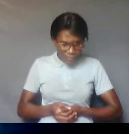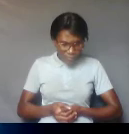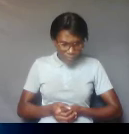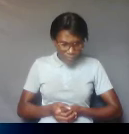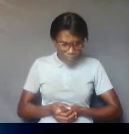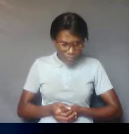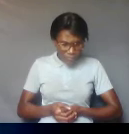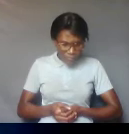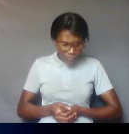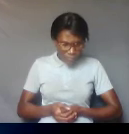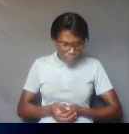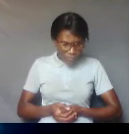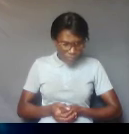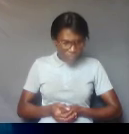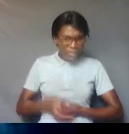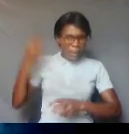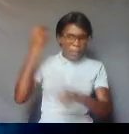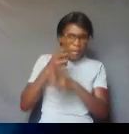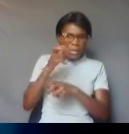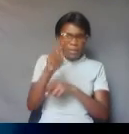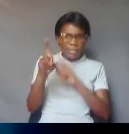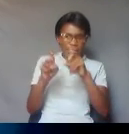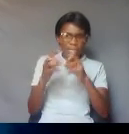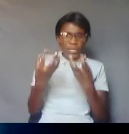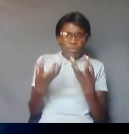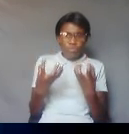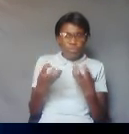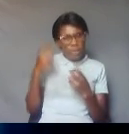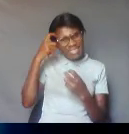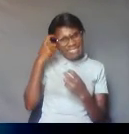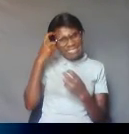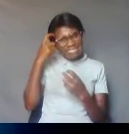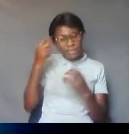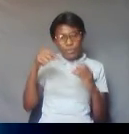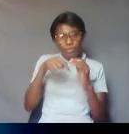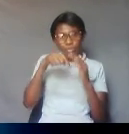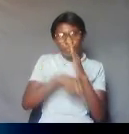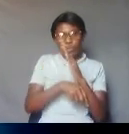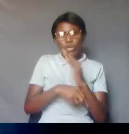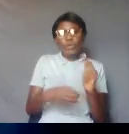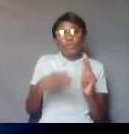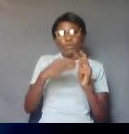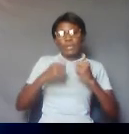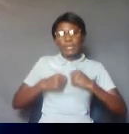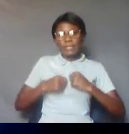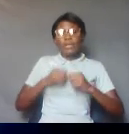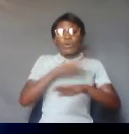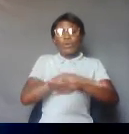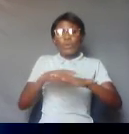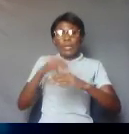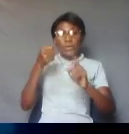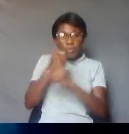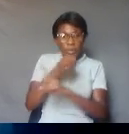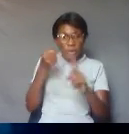as community in our way of action is, how do we change the situation? How do we look at people differently? In